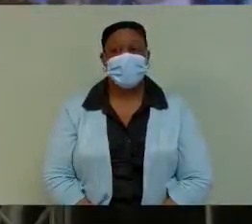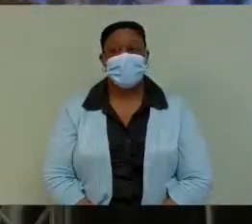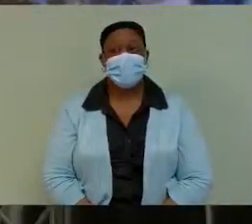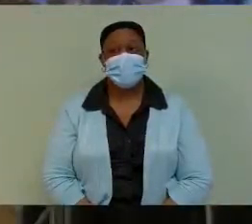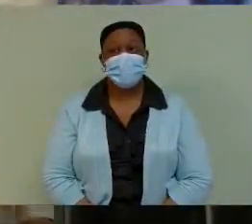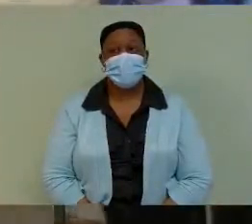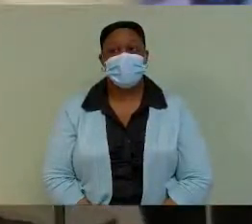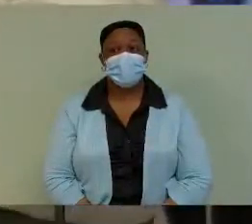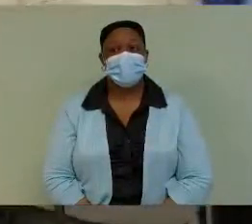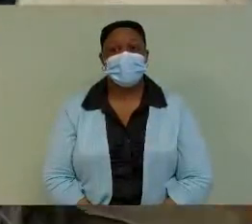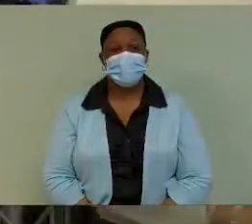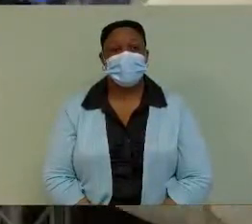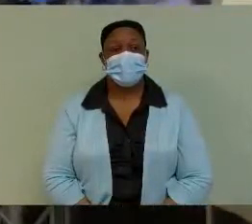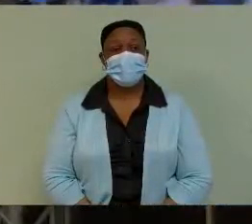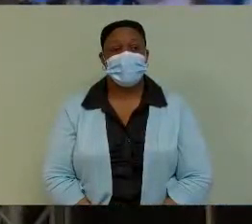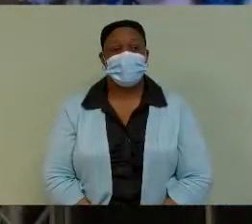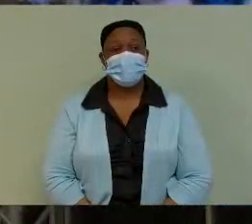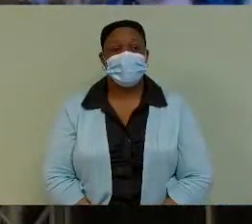Southwell.